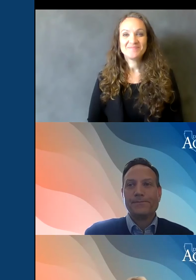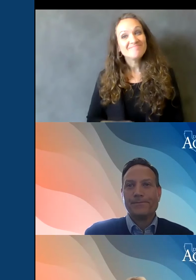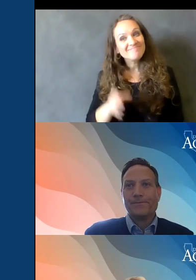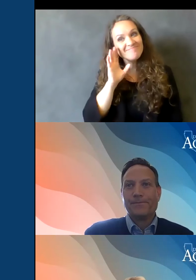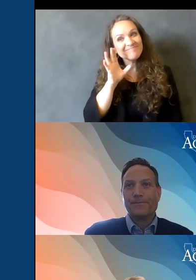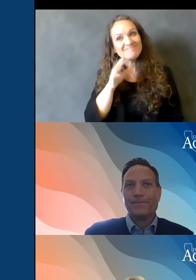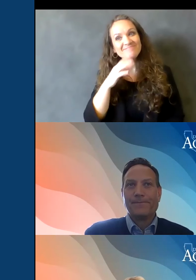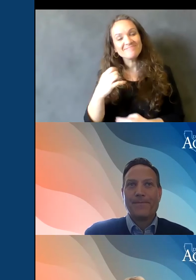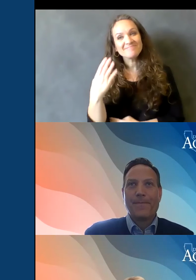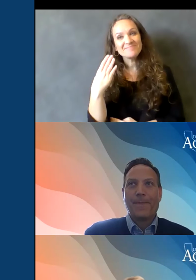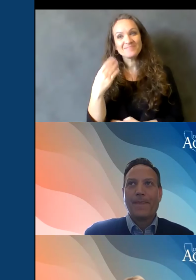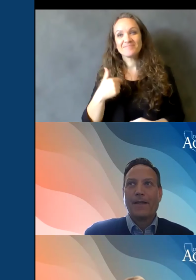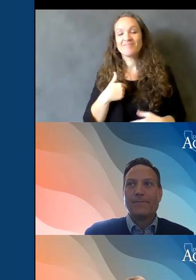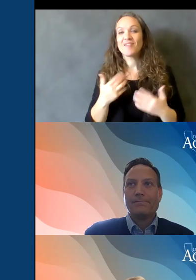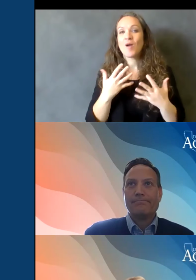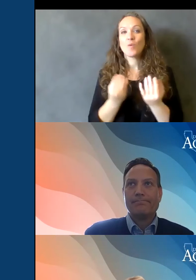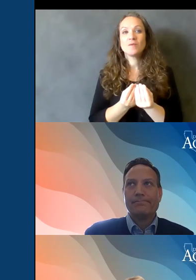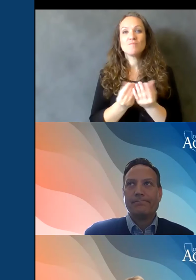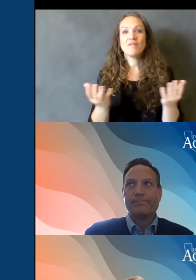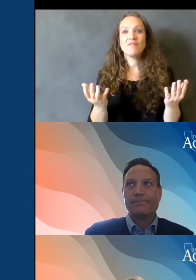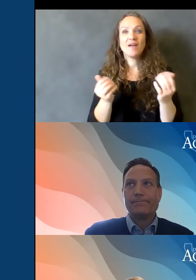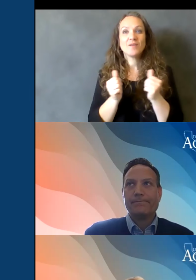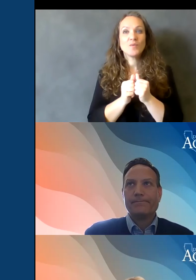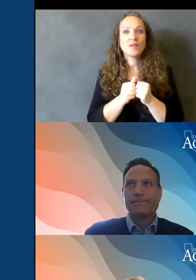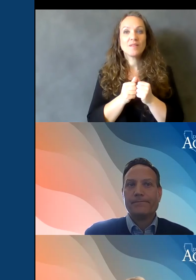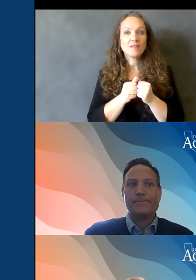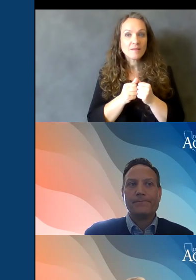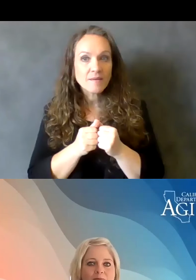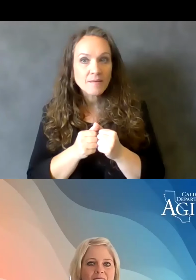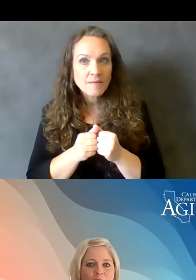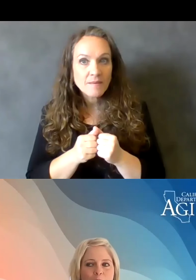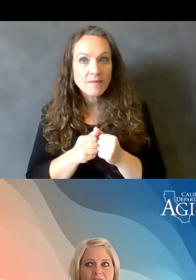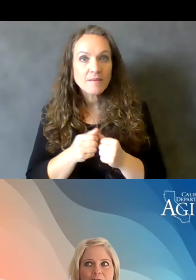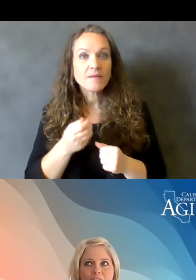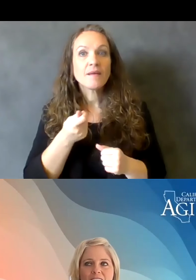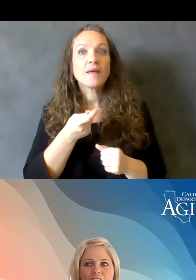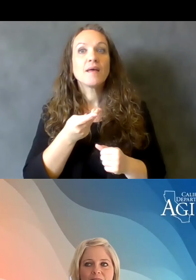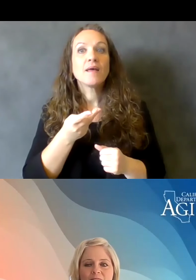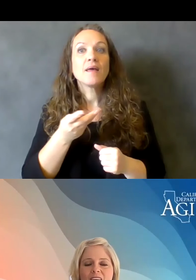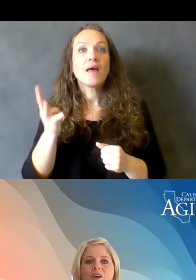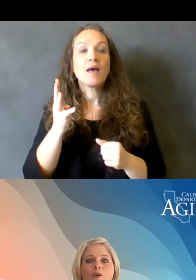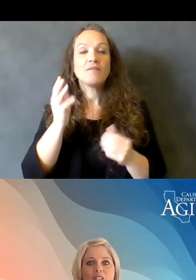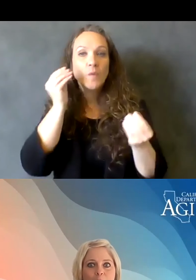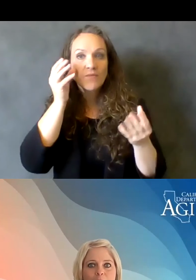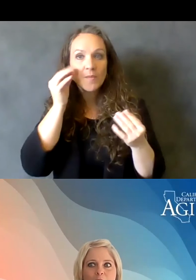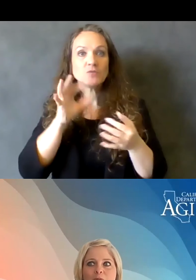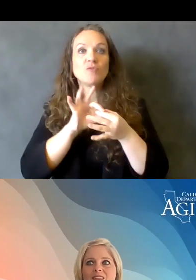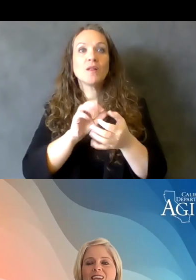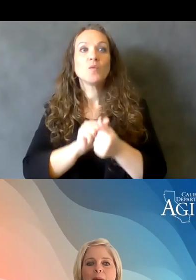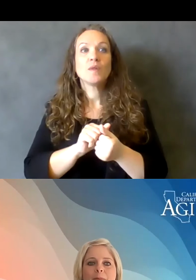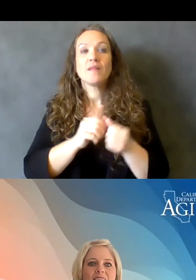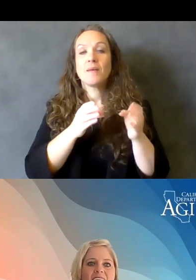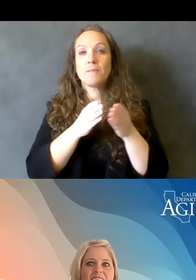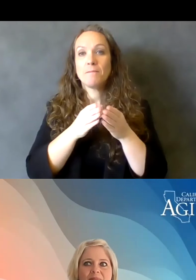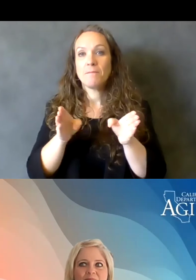morning, everyone. I would like to provide you with a few updates of where we are with the Master Plan for Aging, or as I'll refer to it,